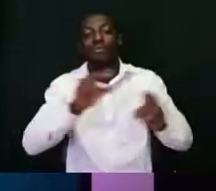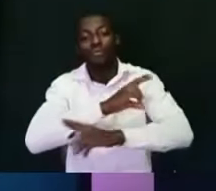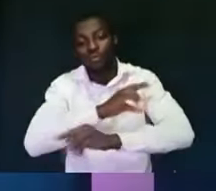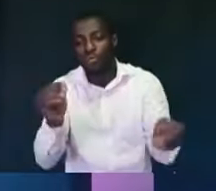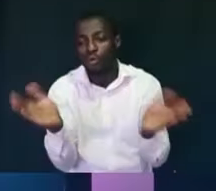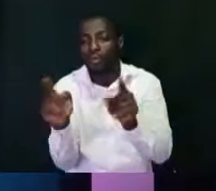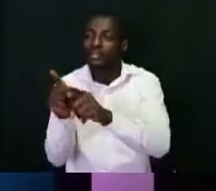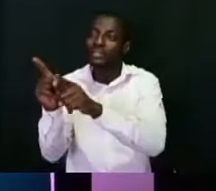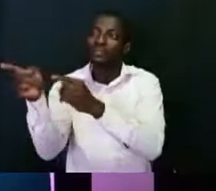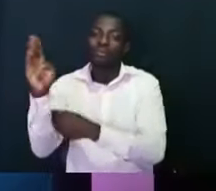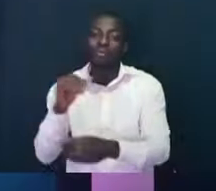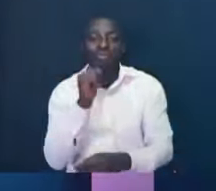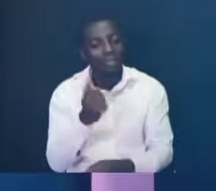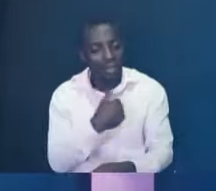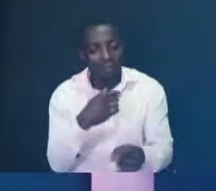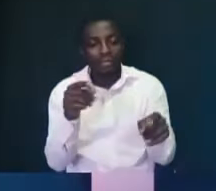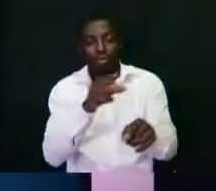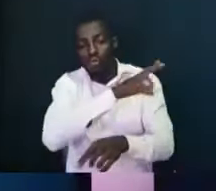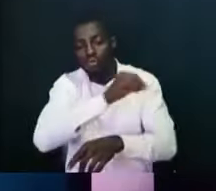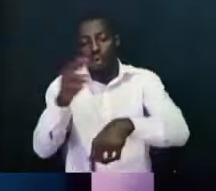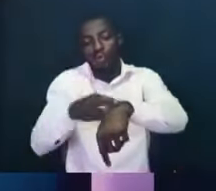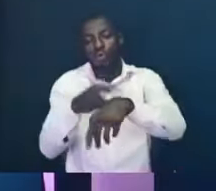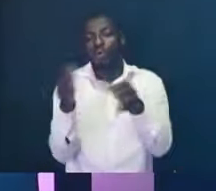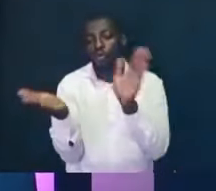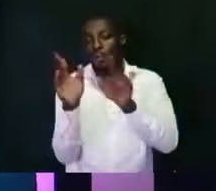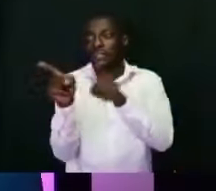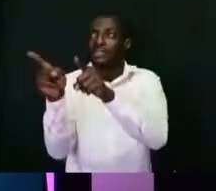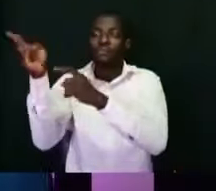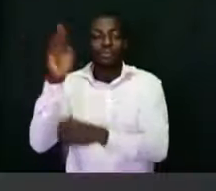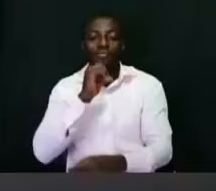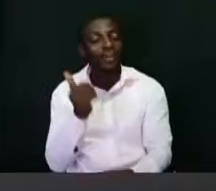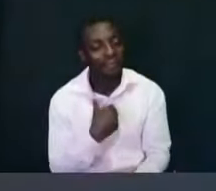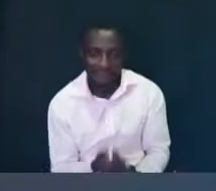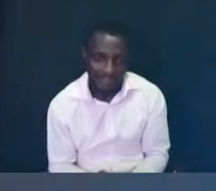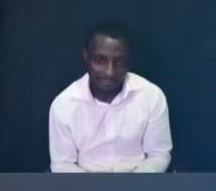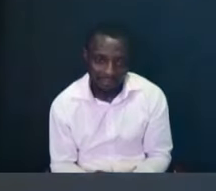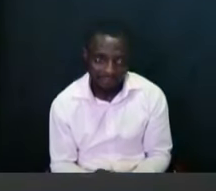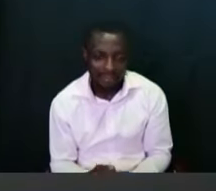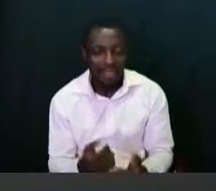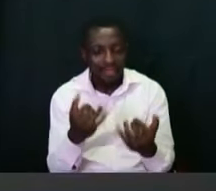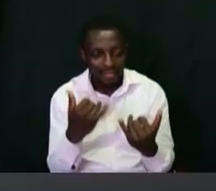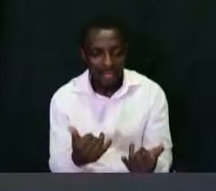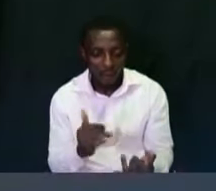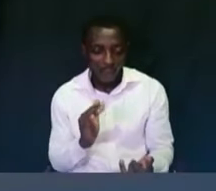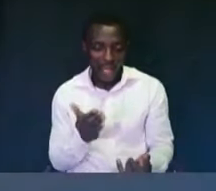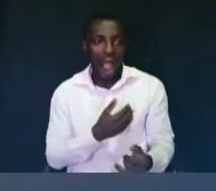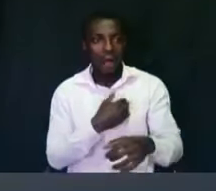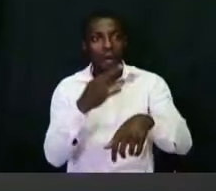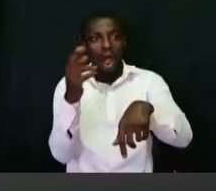besides you. There is no rock like our God. You see, our rock is the chief